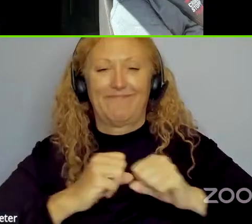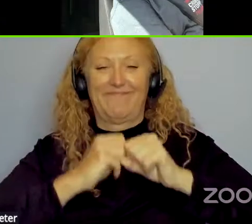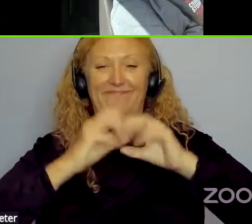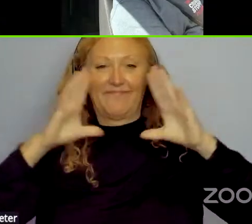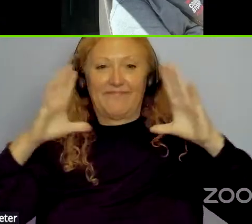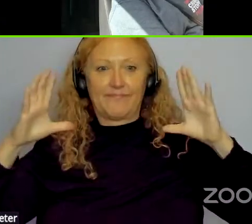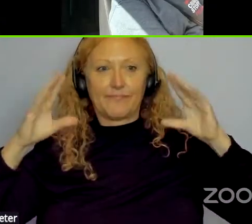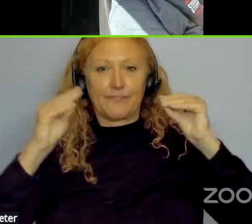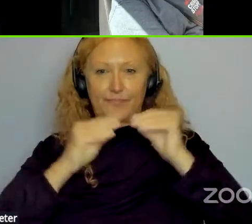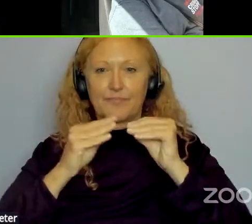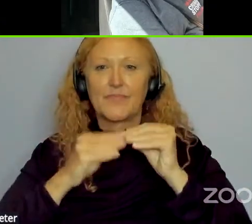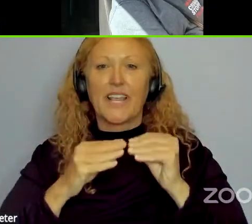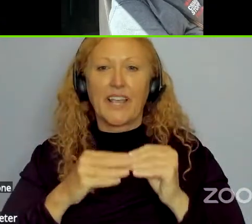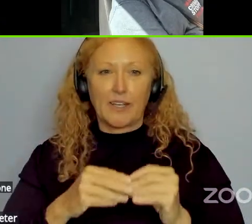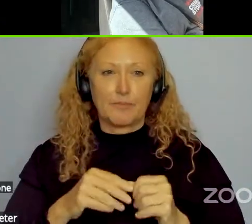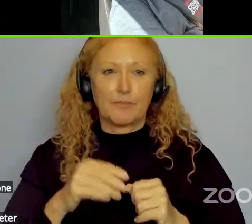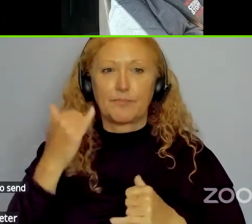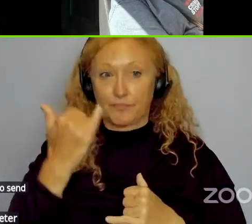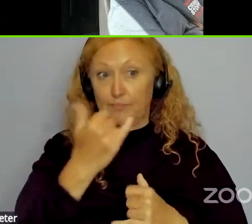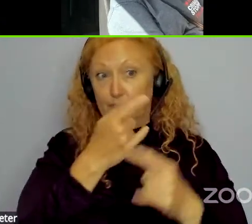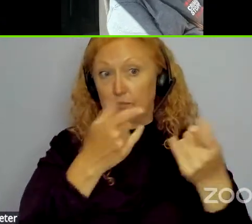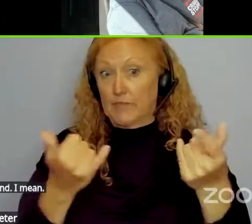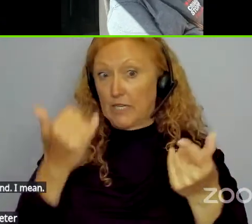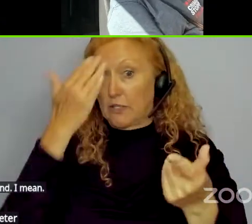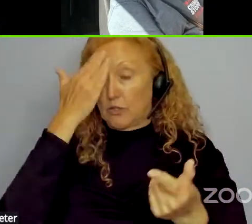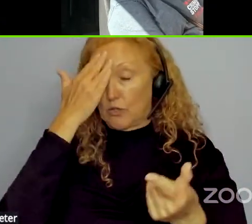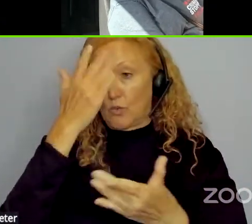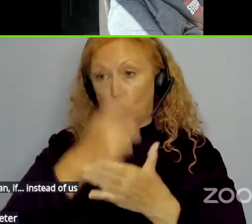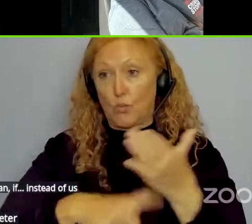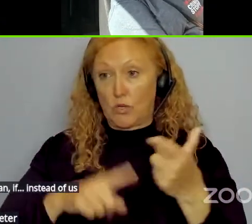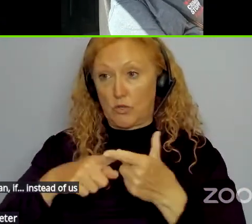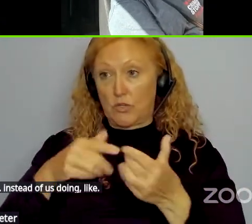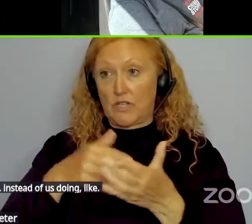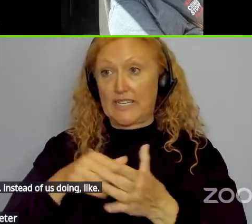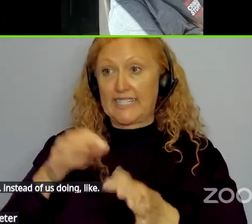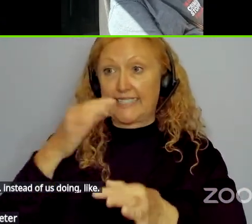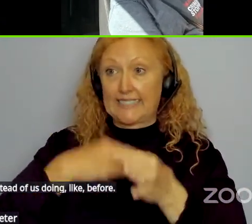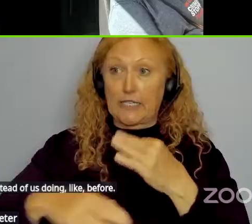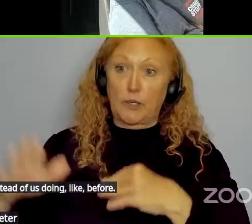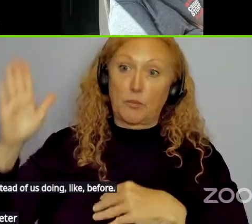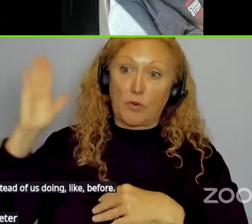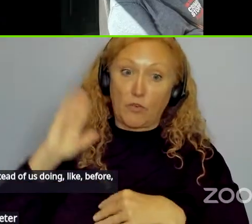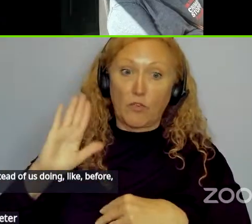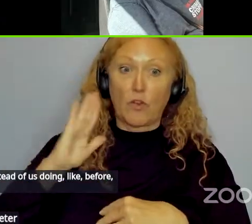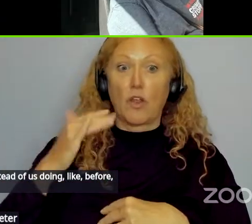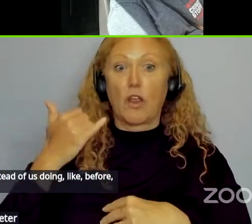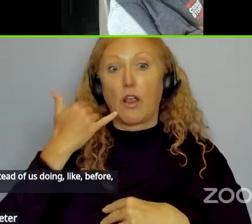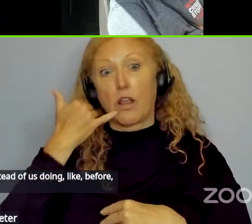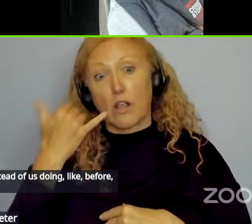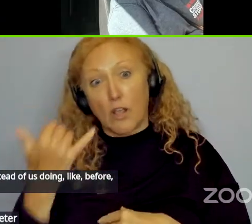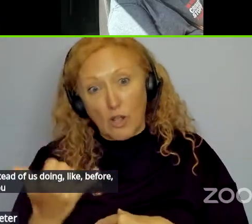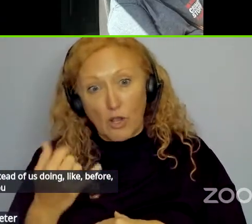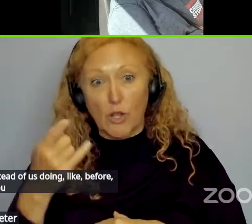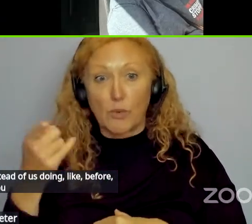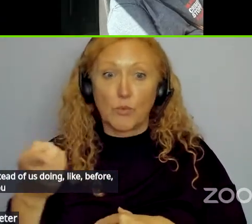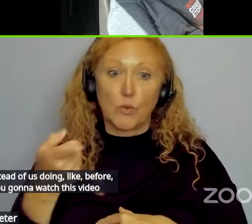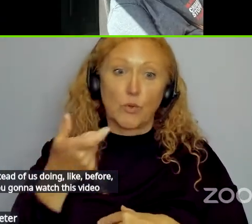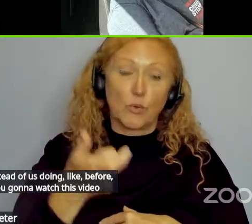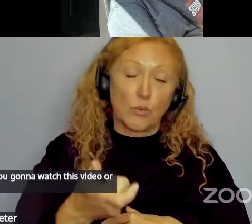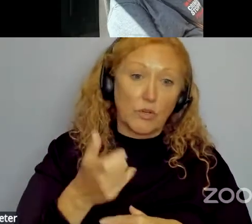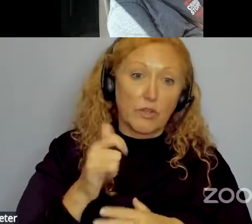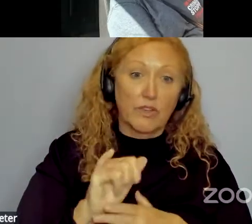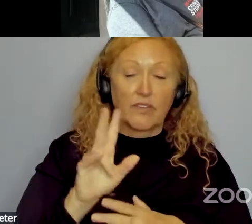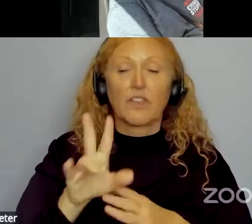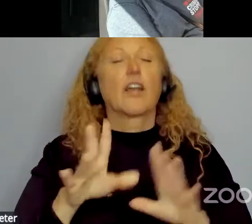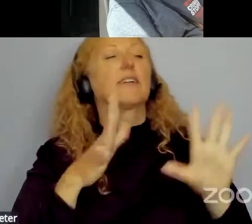So you know which one to send them. If instead of us doing like before, where you had to call them and say, "Well, are you going to watch this video or not?"